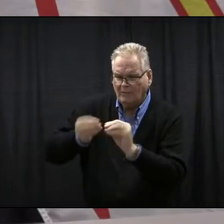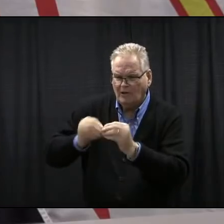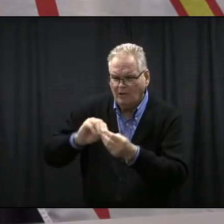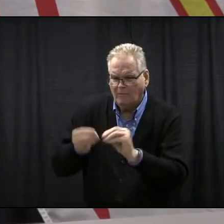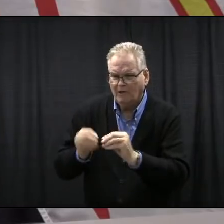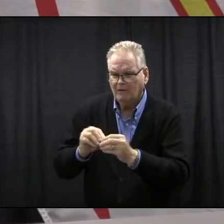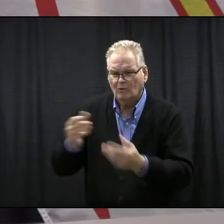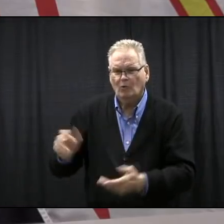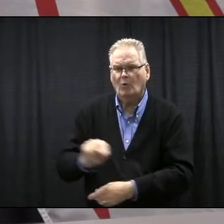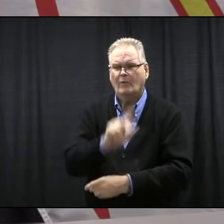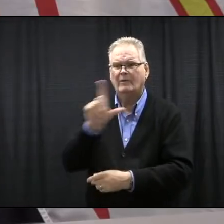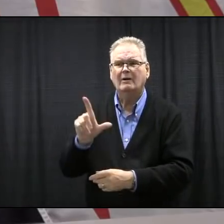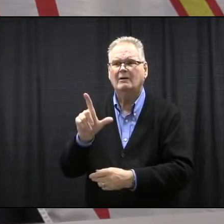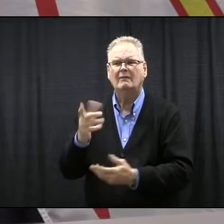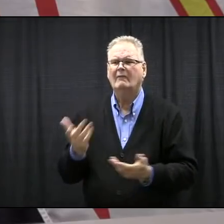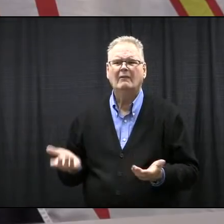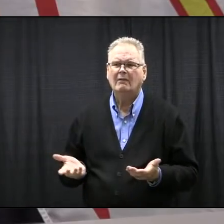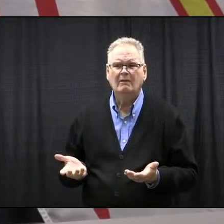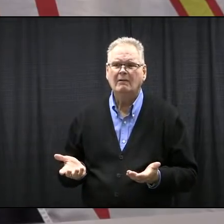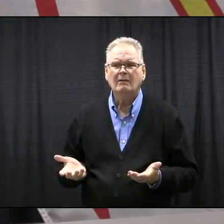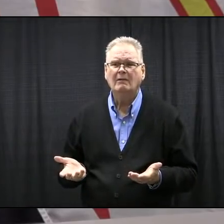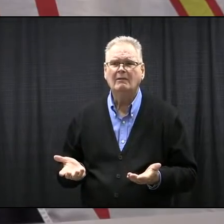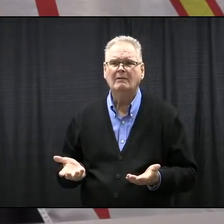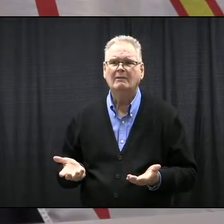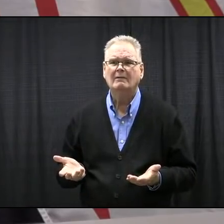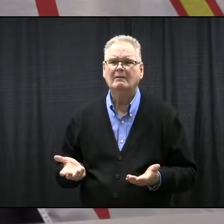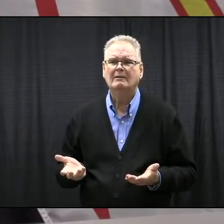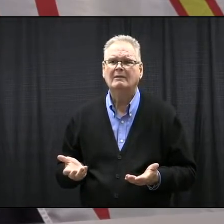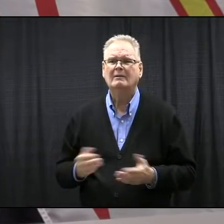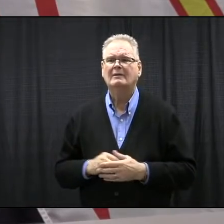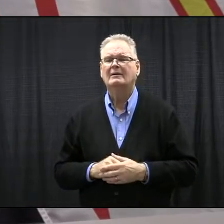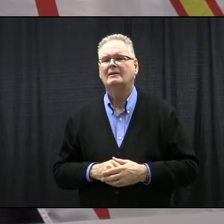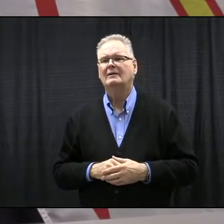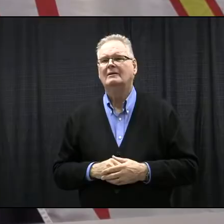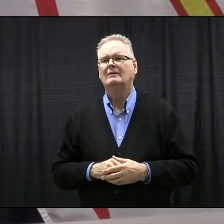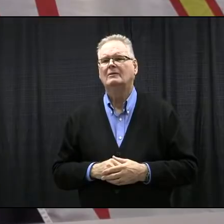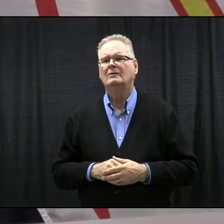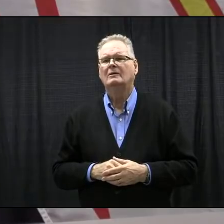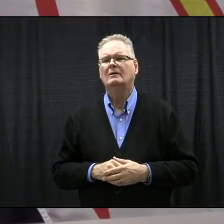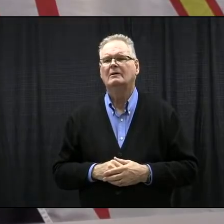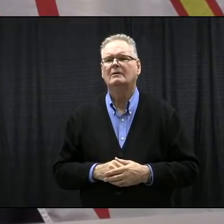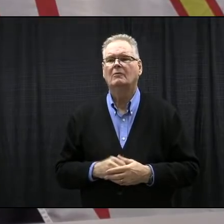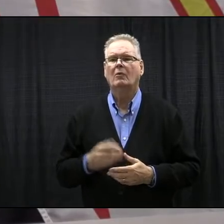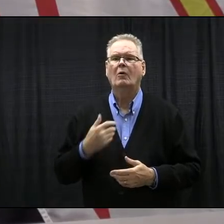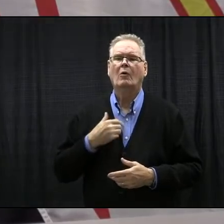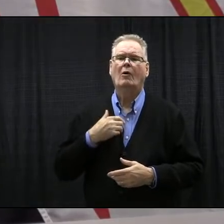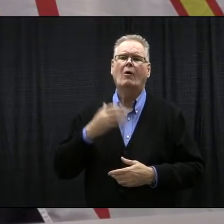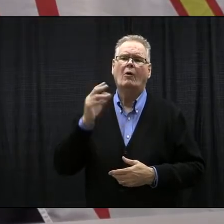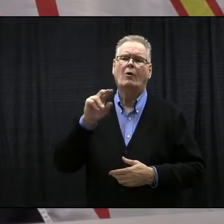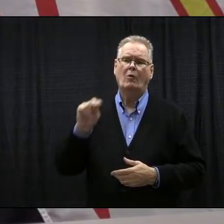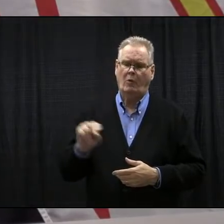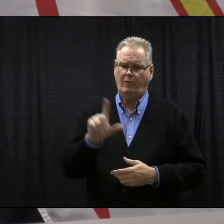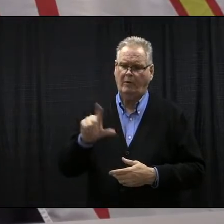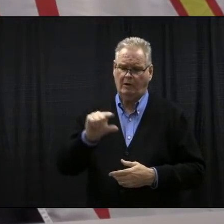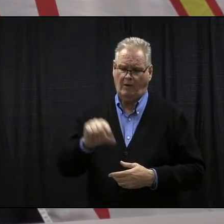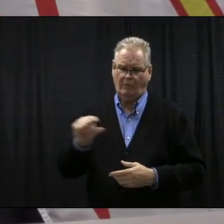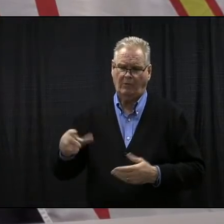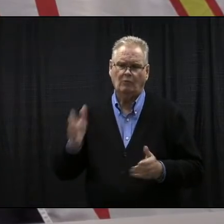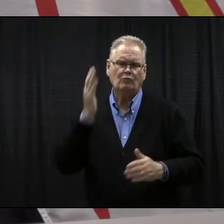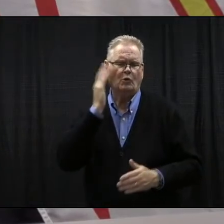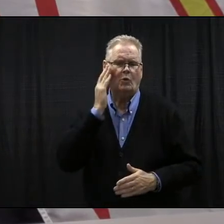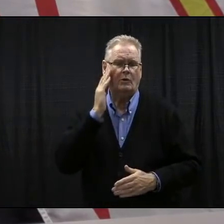more vaccinated cases. So, and so what we know right now is that the vaccine, its